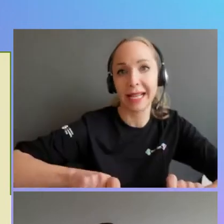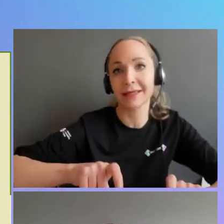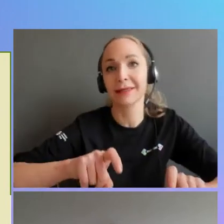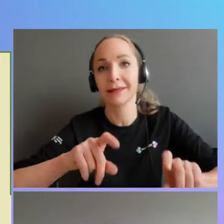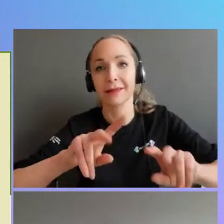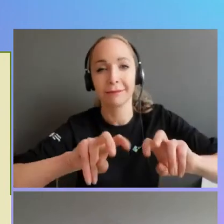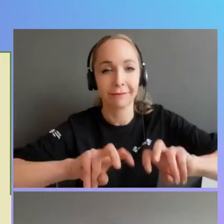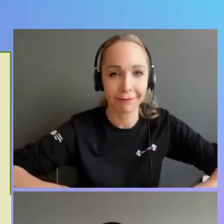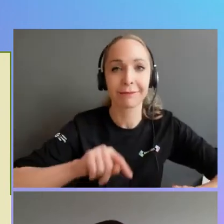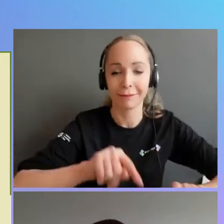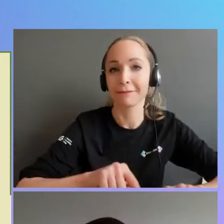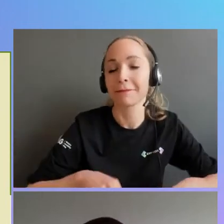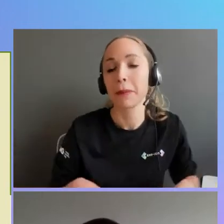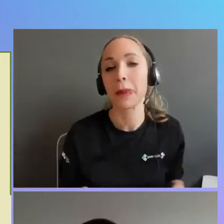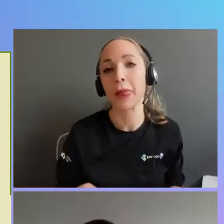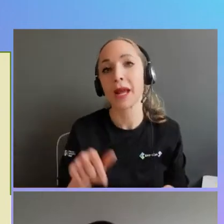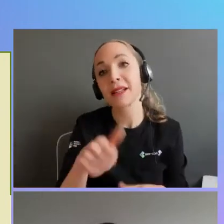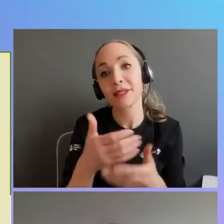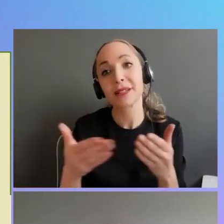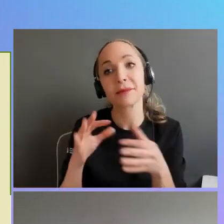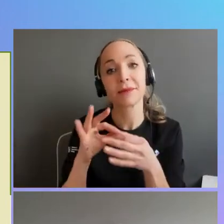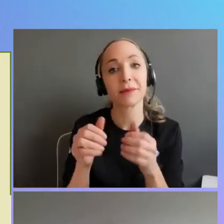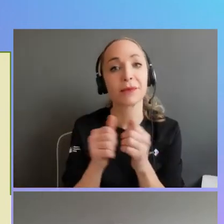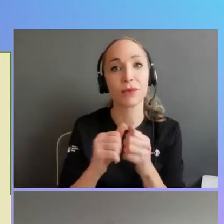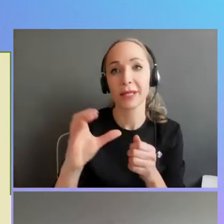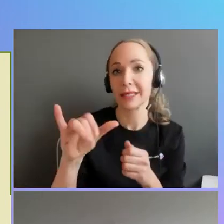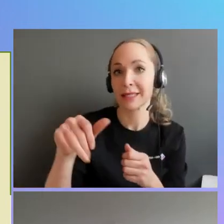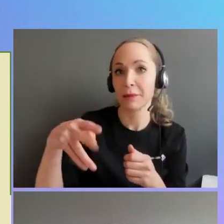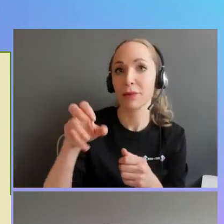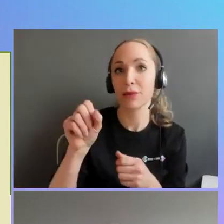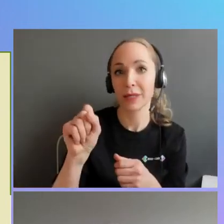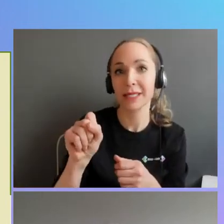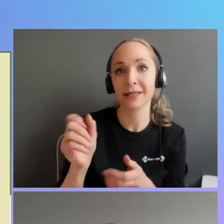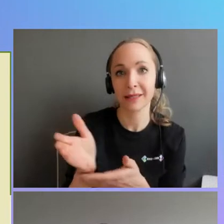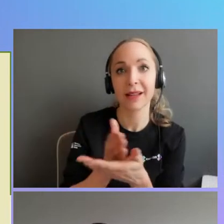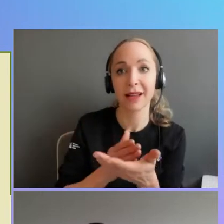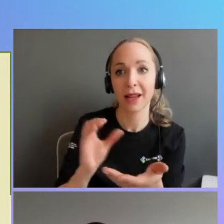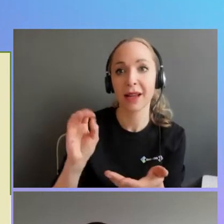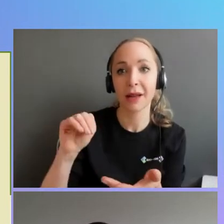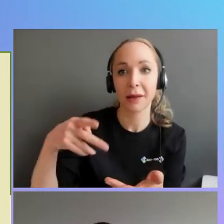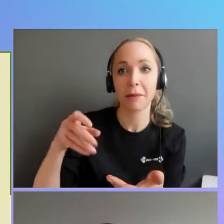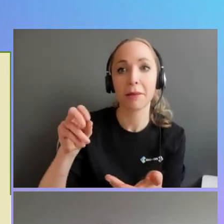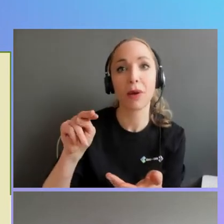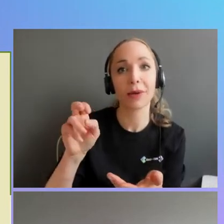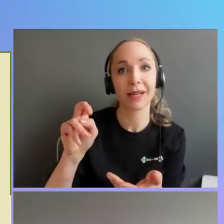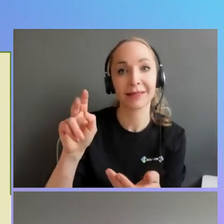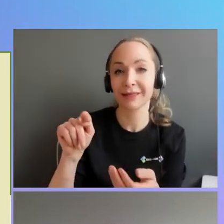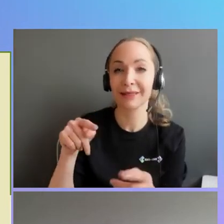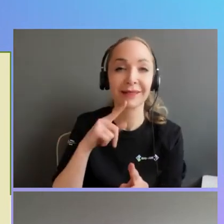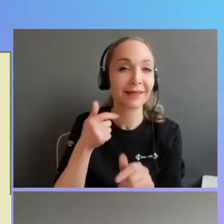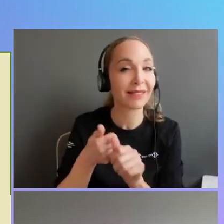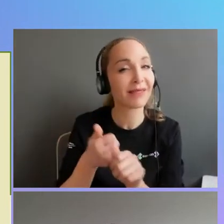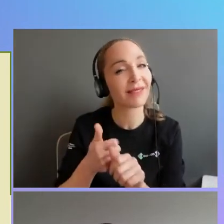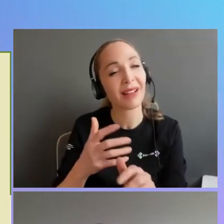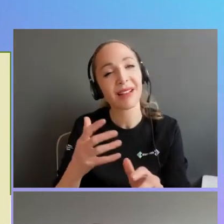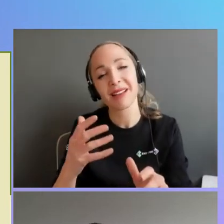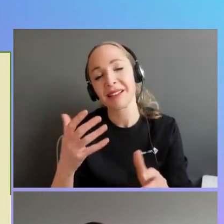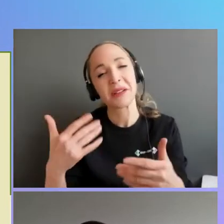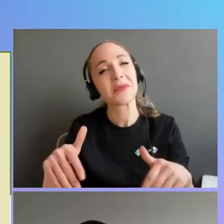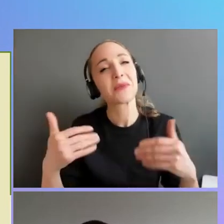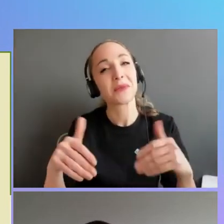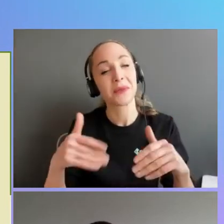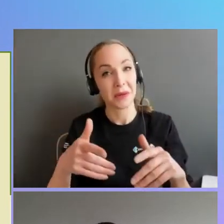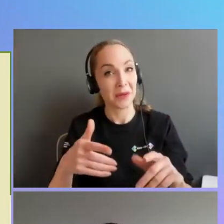Another thing on the Cypress component testing note is lightning fast tests make new